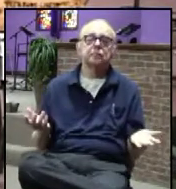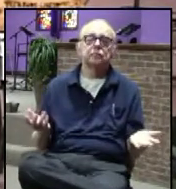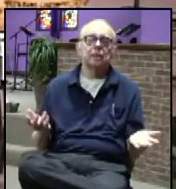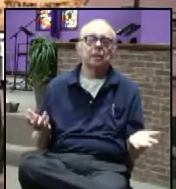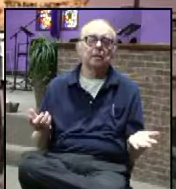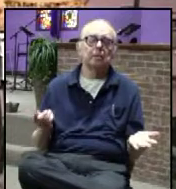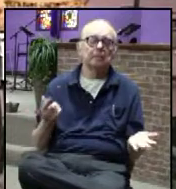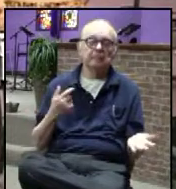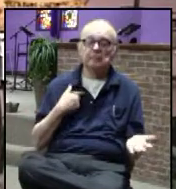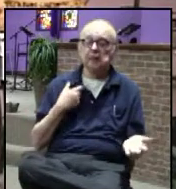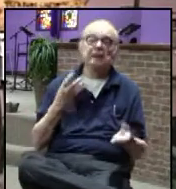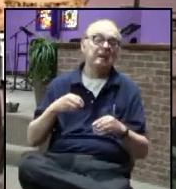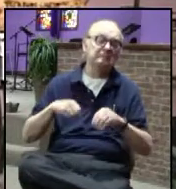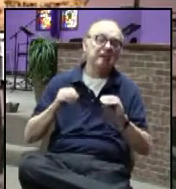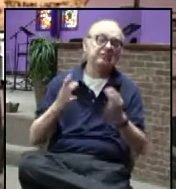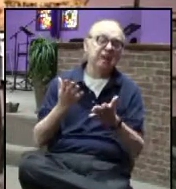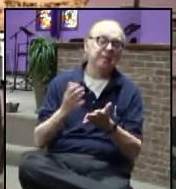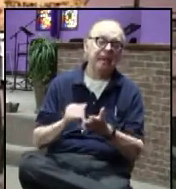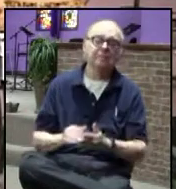I would sell it.